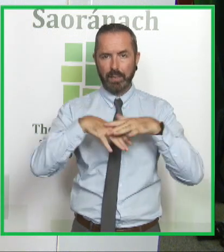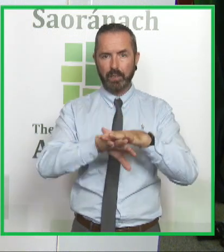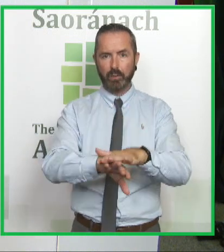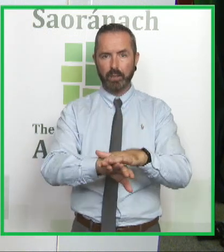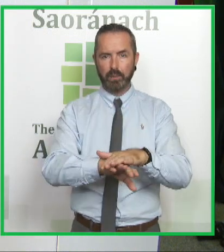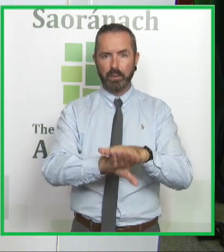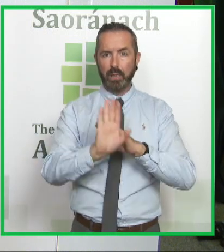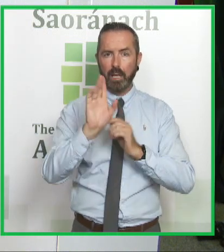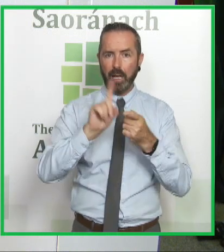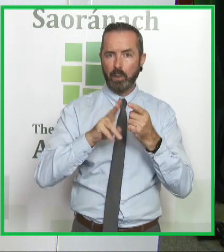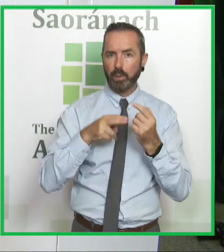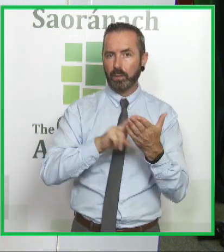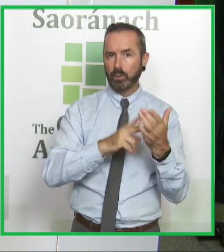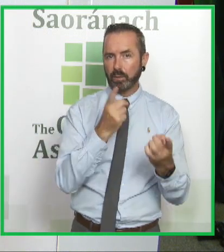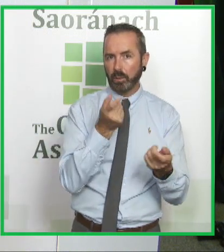where necessary.